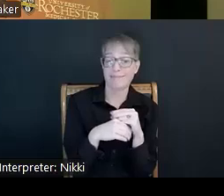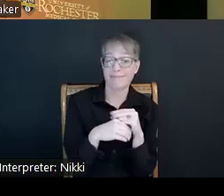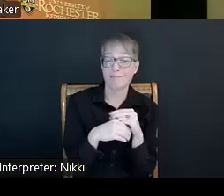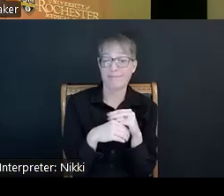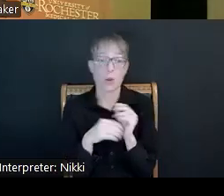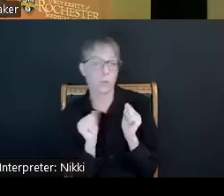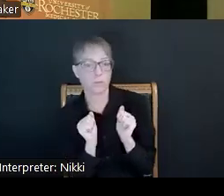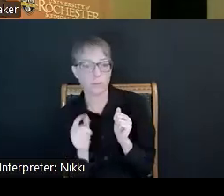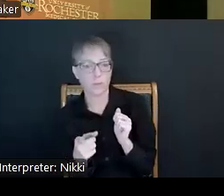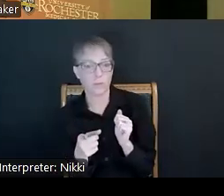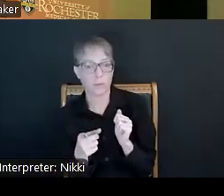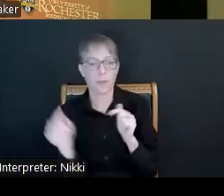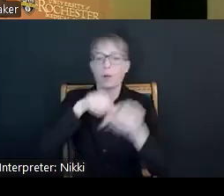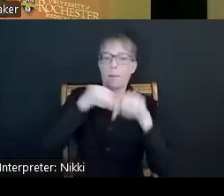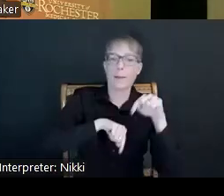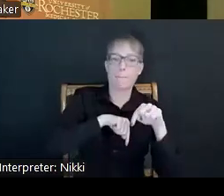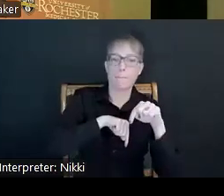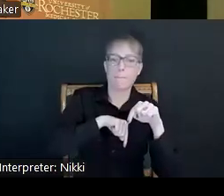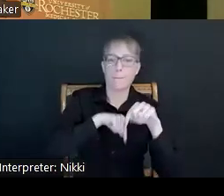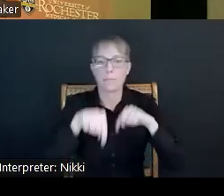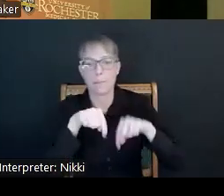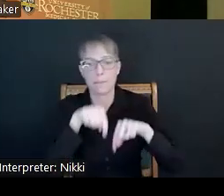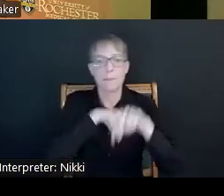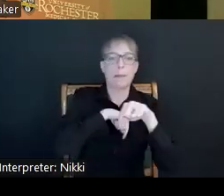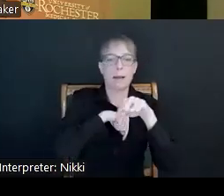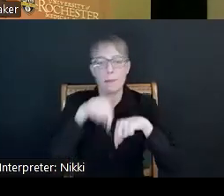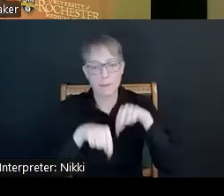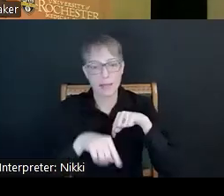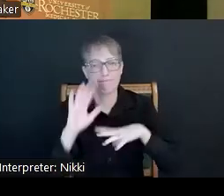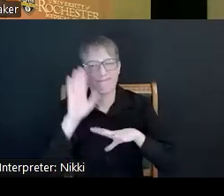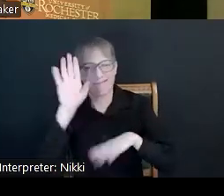go. There we go. Oh, no. Sorry. Far, a little far. more. No one saw that.